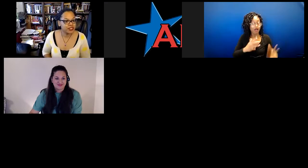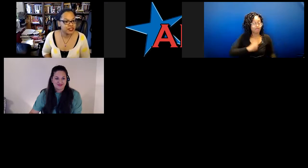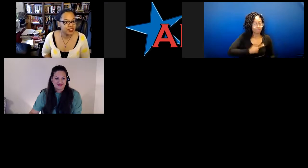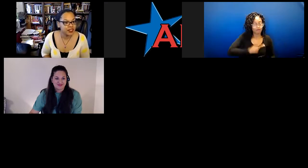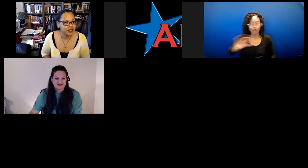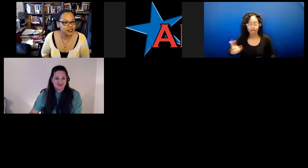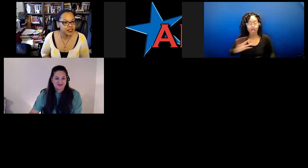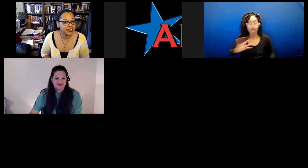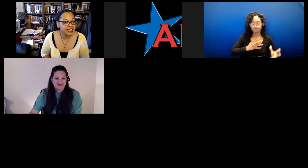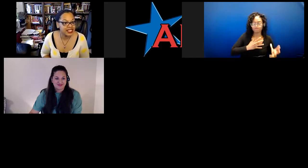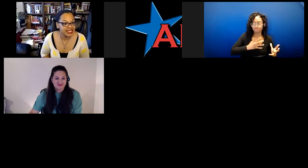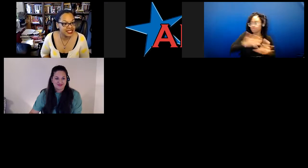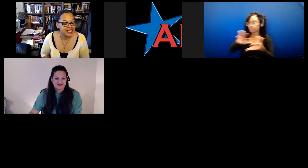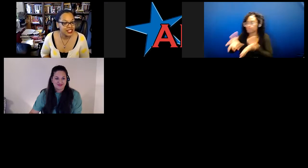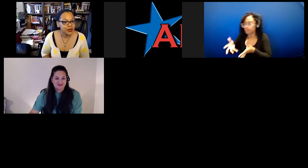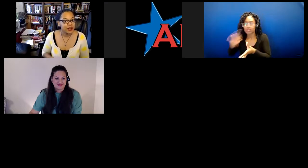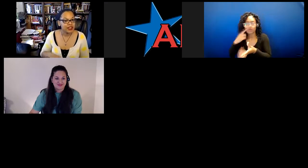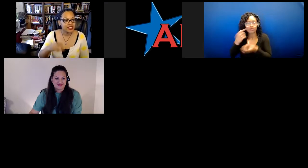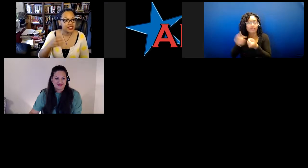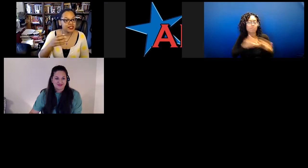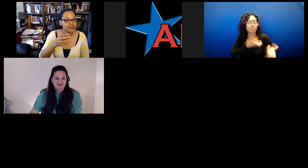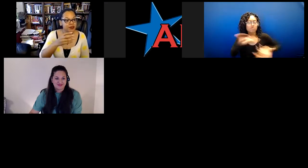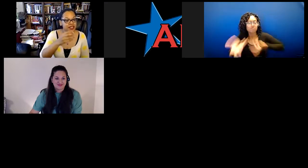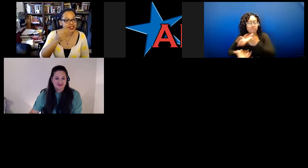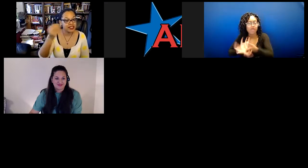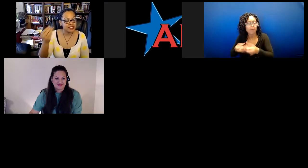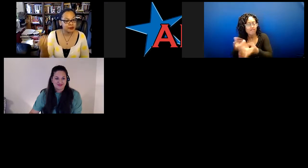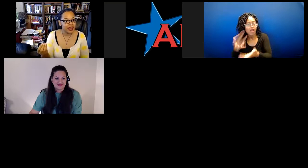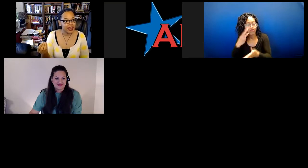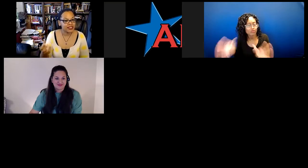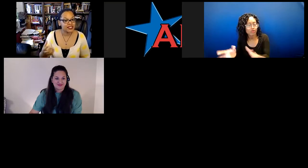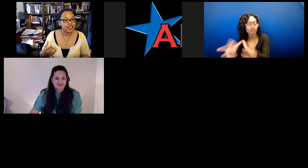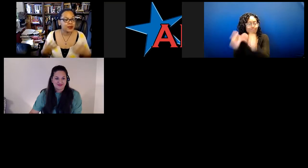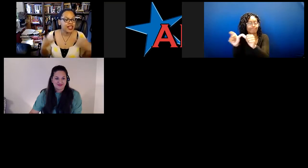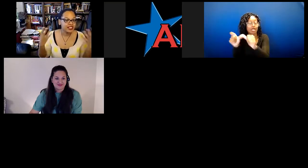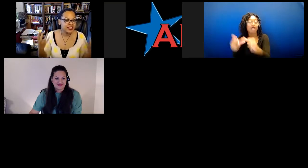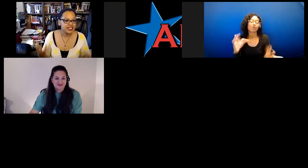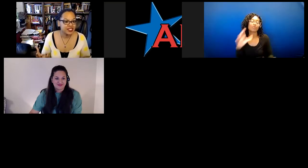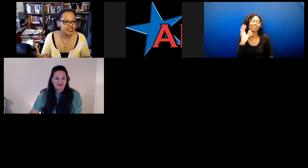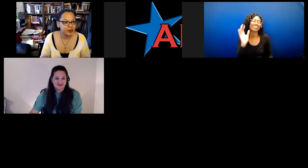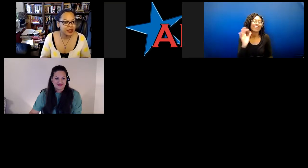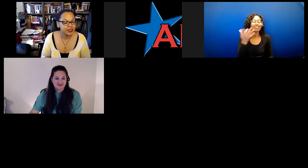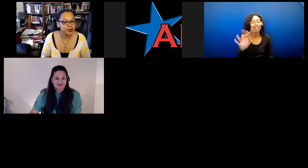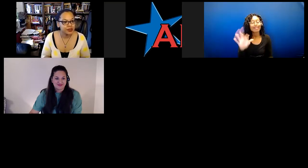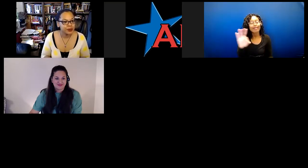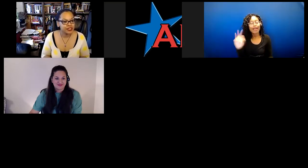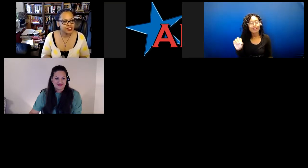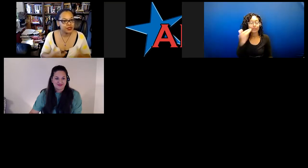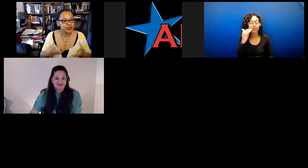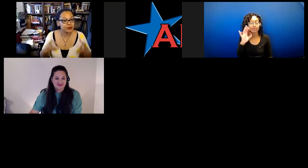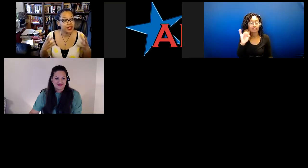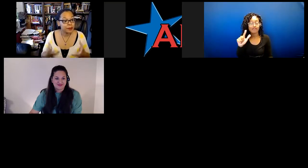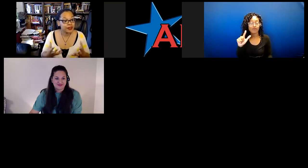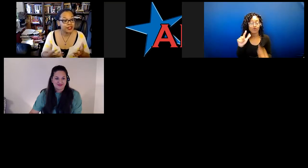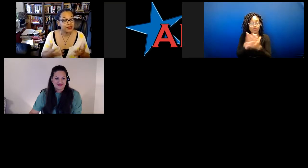towards 1990, where the Civil Rights Act is passed, we have to consider the ways in which it was, which